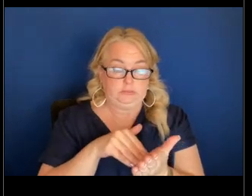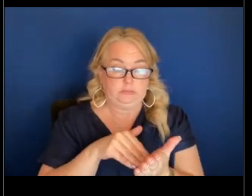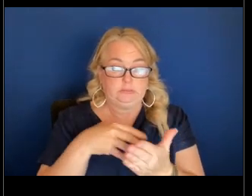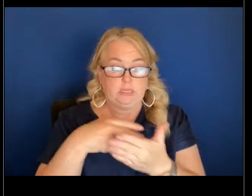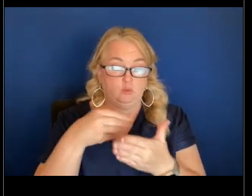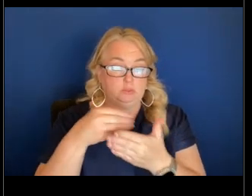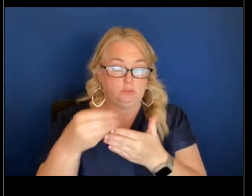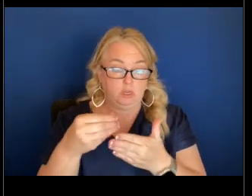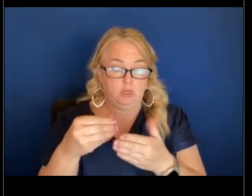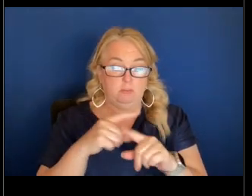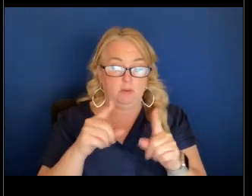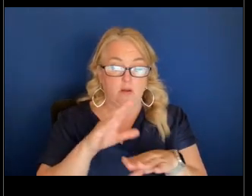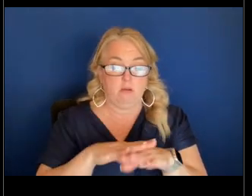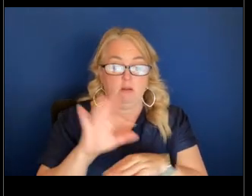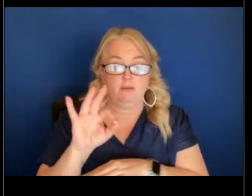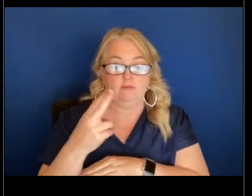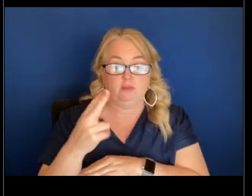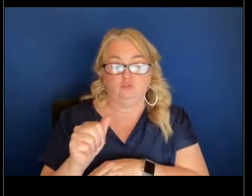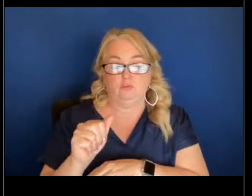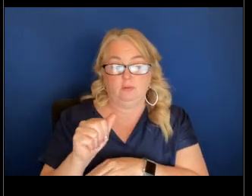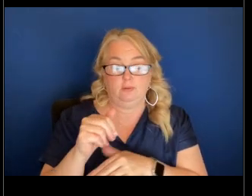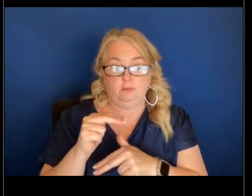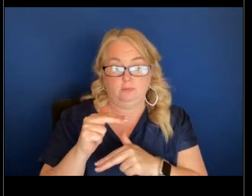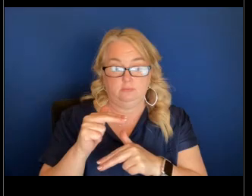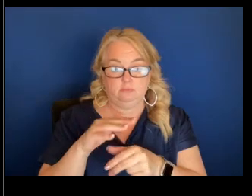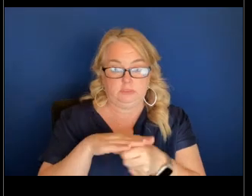but on an FHA site.